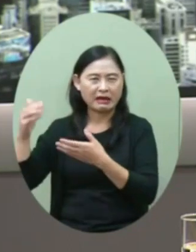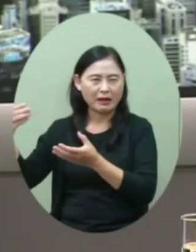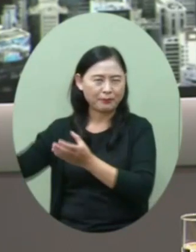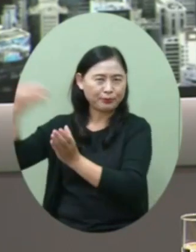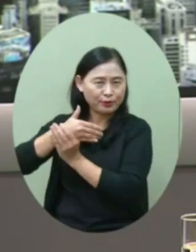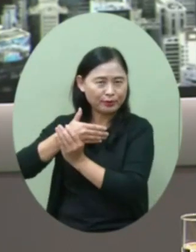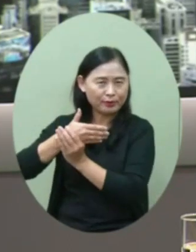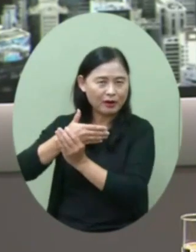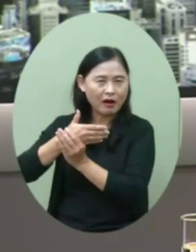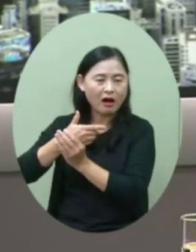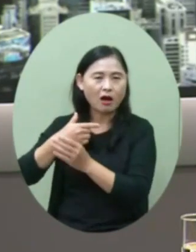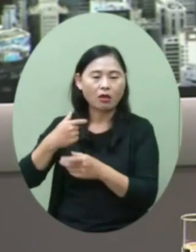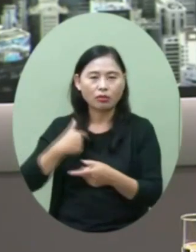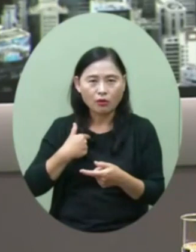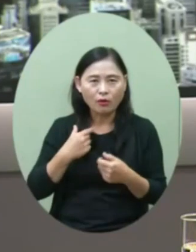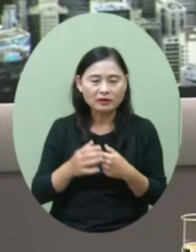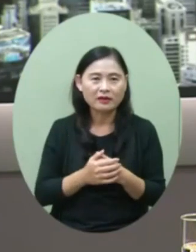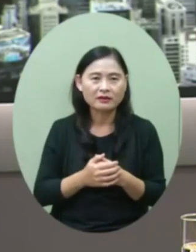we're being infiltrated,